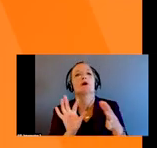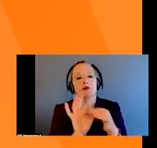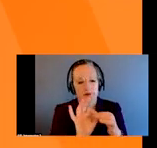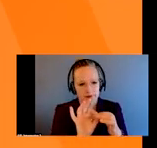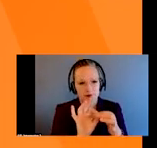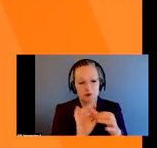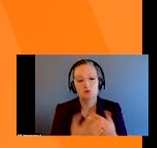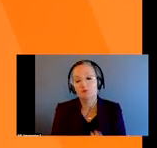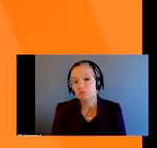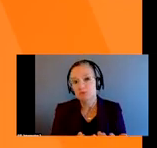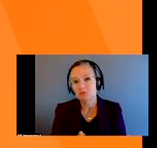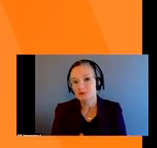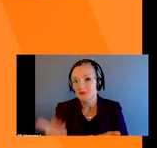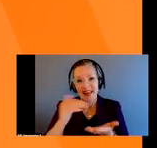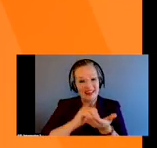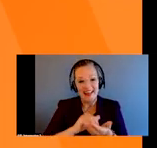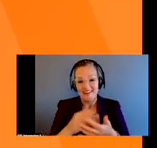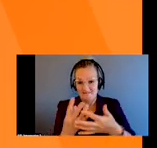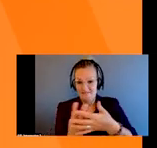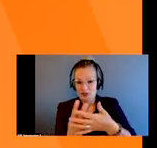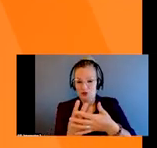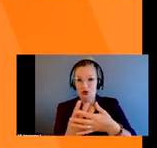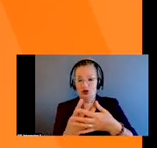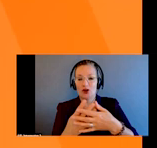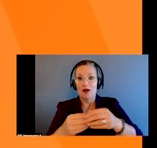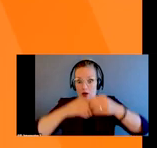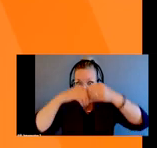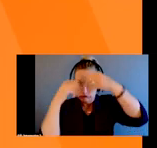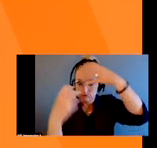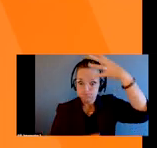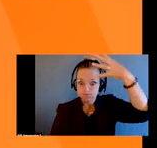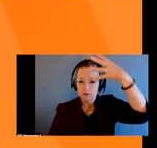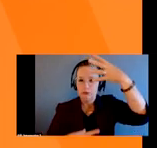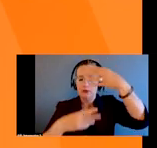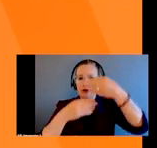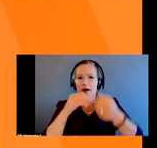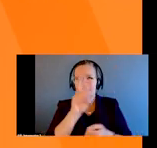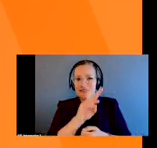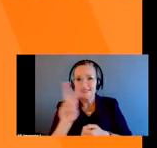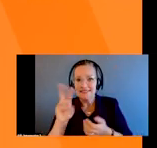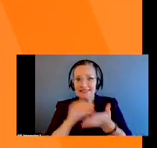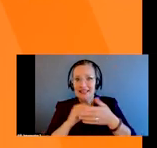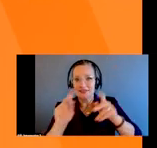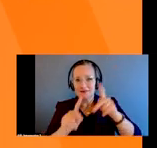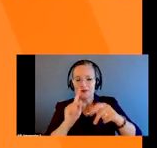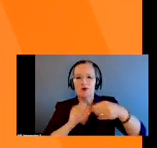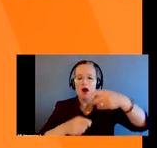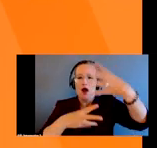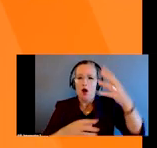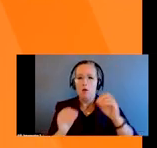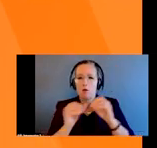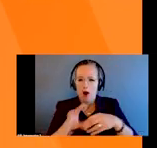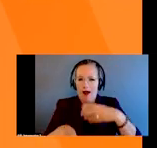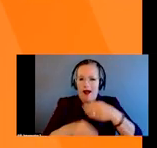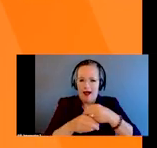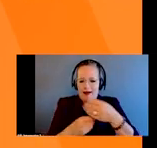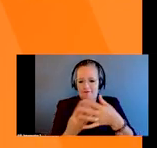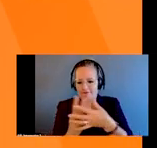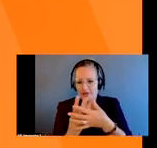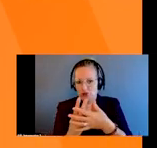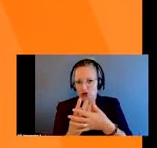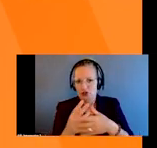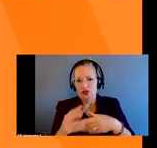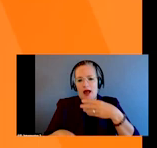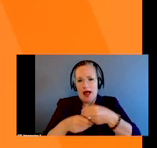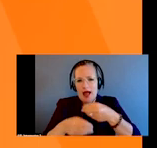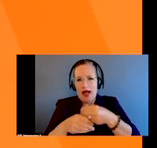of 66,000 even more. And it becomes easier over time in terms of having more first and second level connections